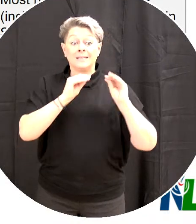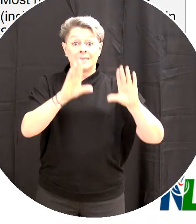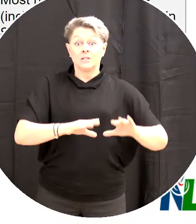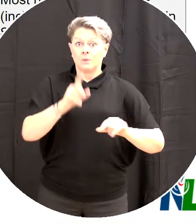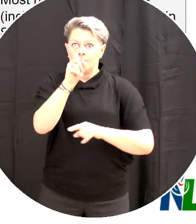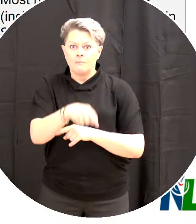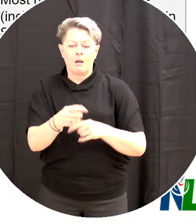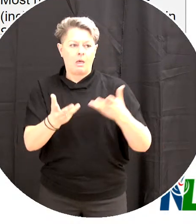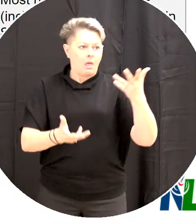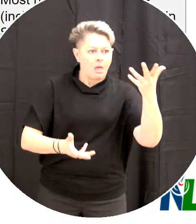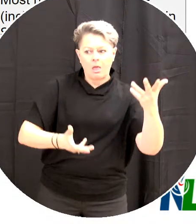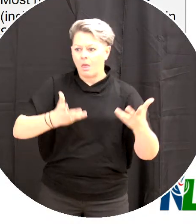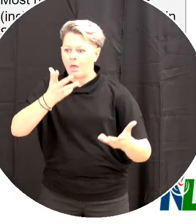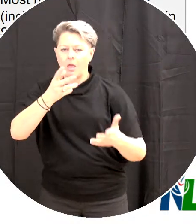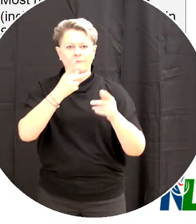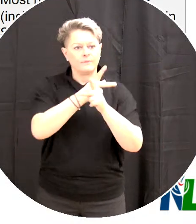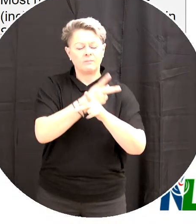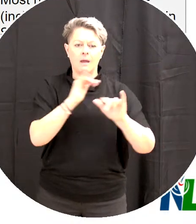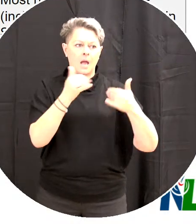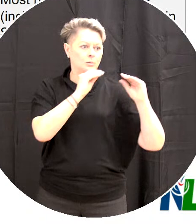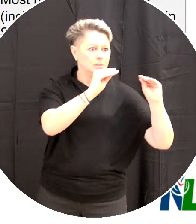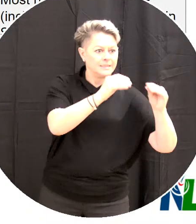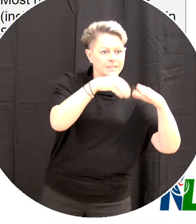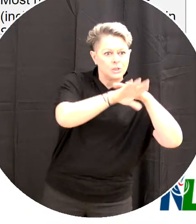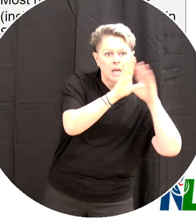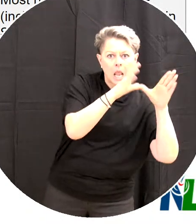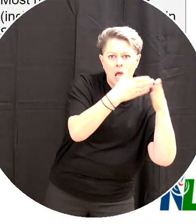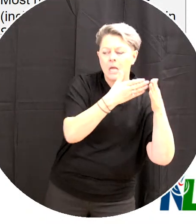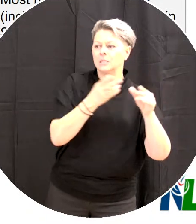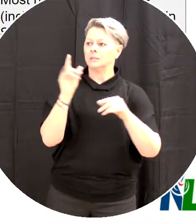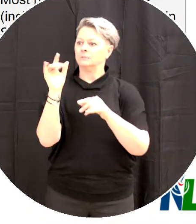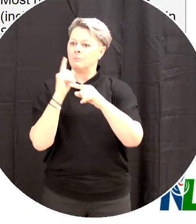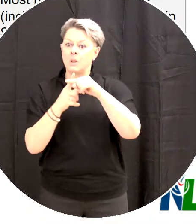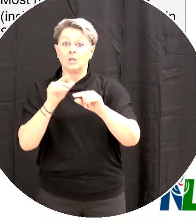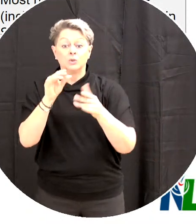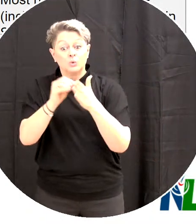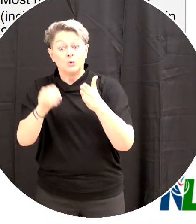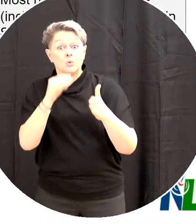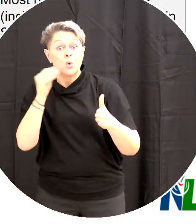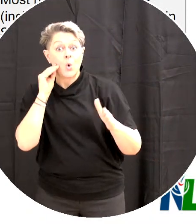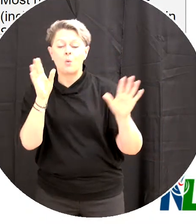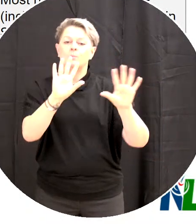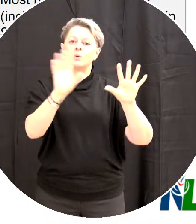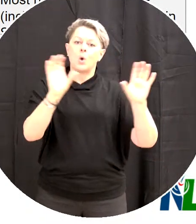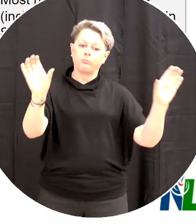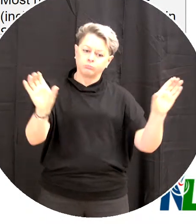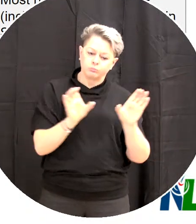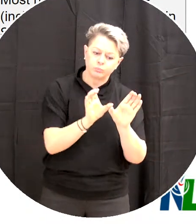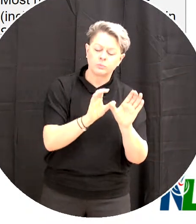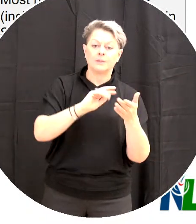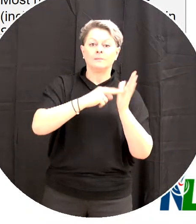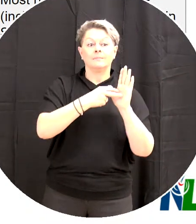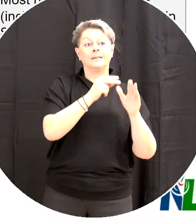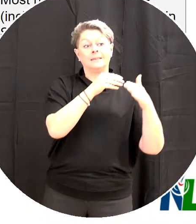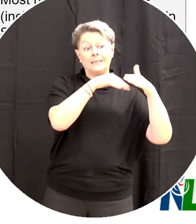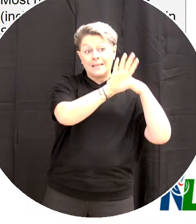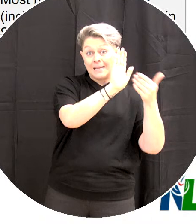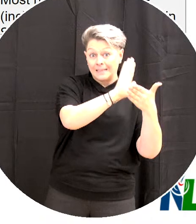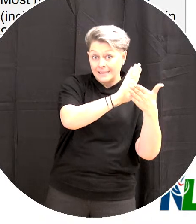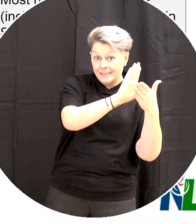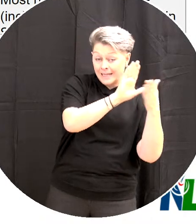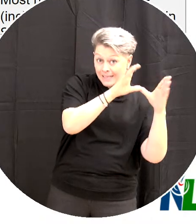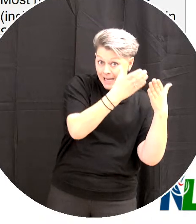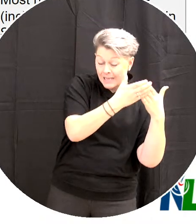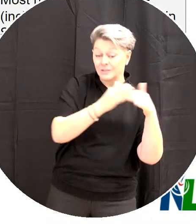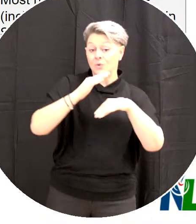two different education delivery models each day, but rather one blended in-class and online education delivery